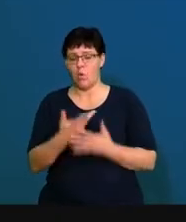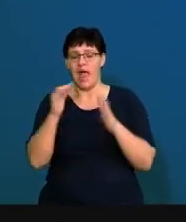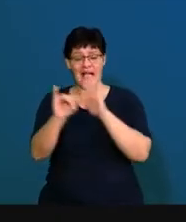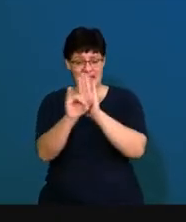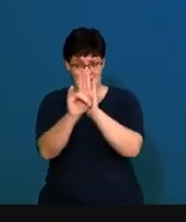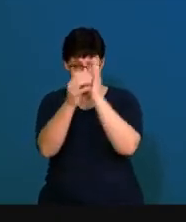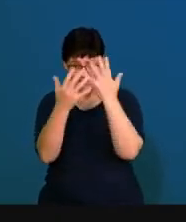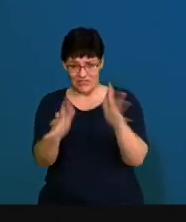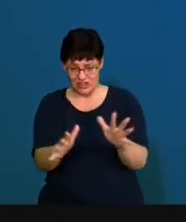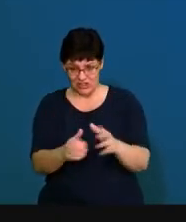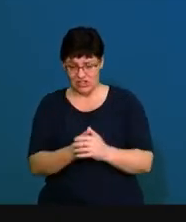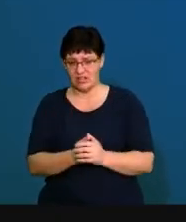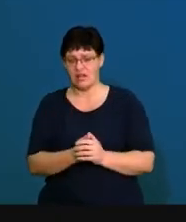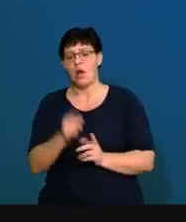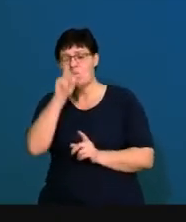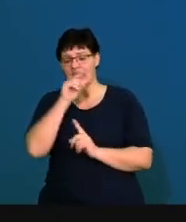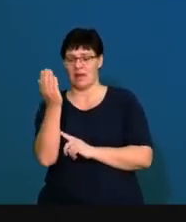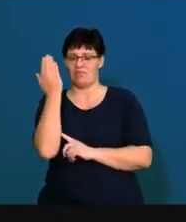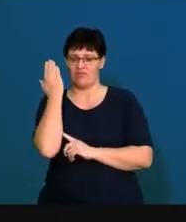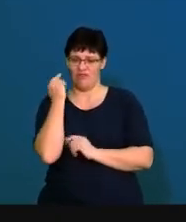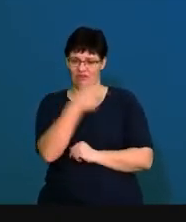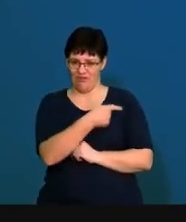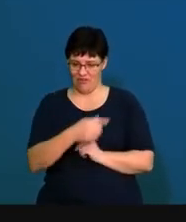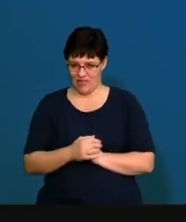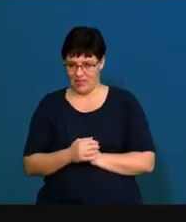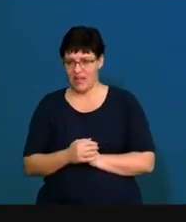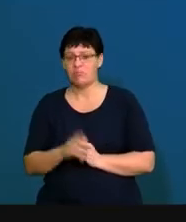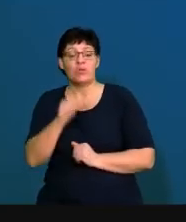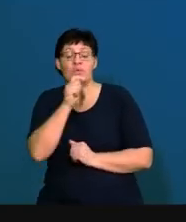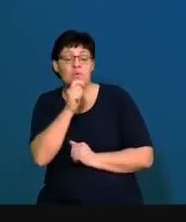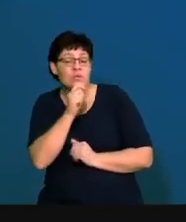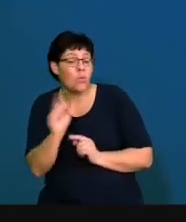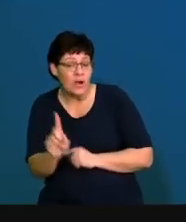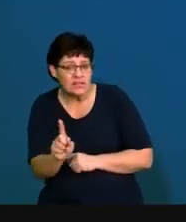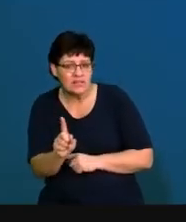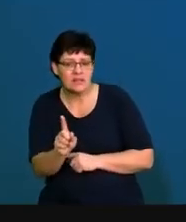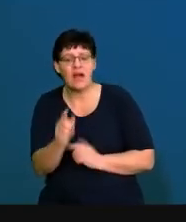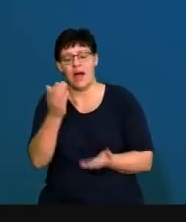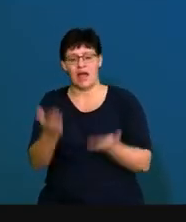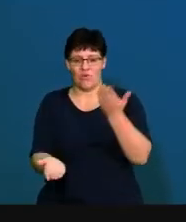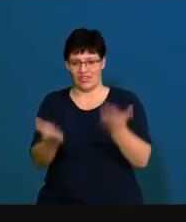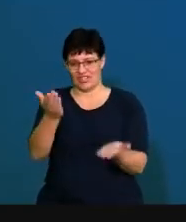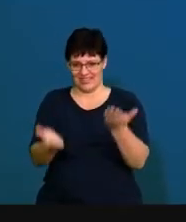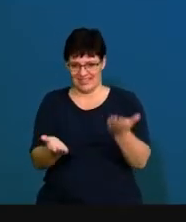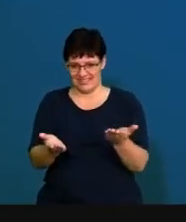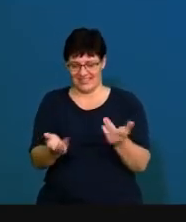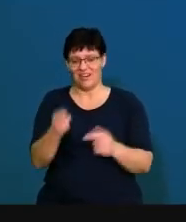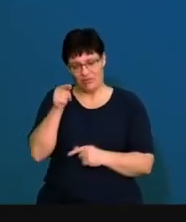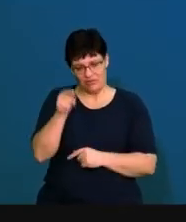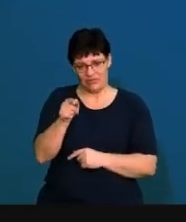already identified the reactions in the previous slide, okay, by using the balanced equation